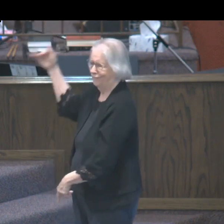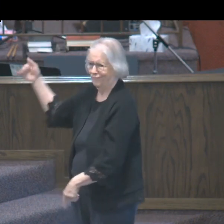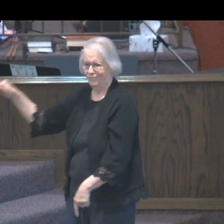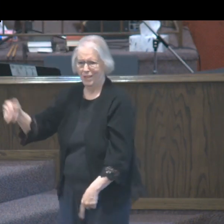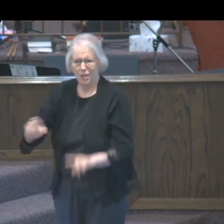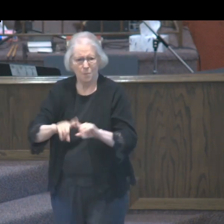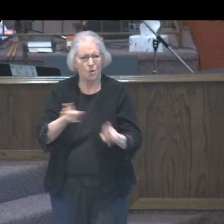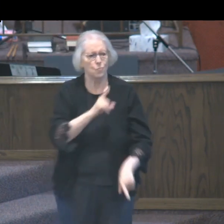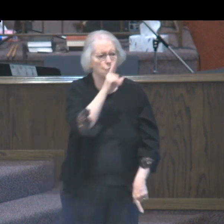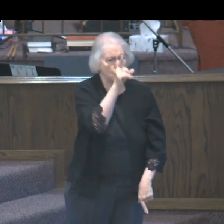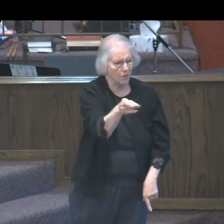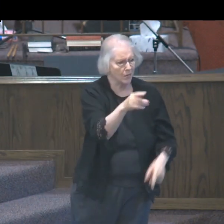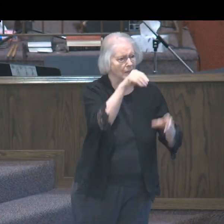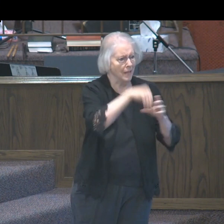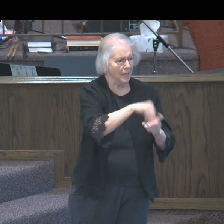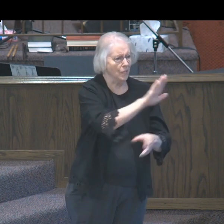today.